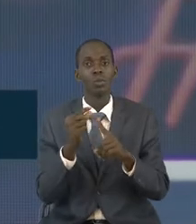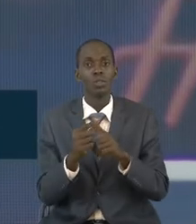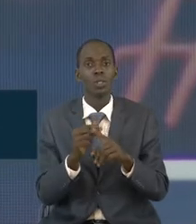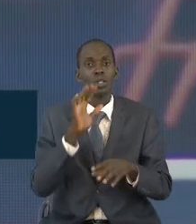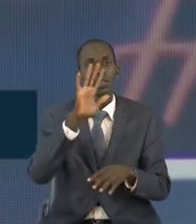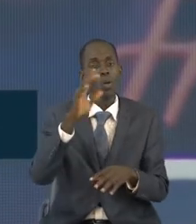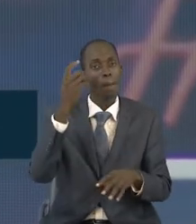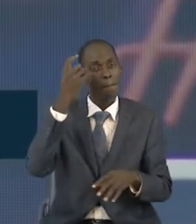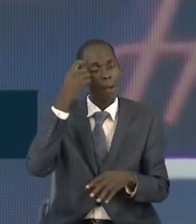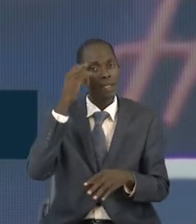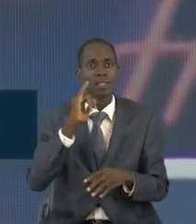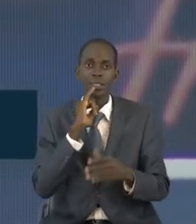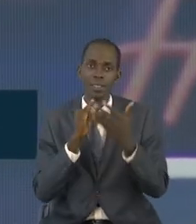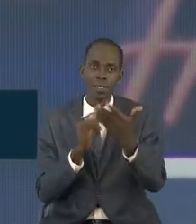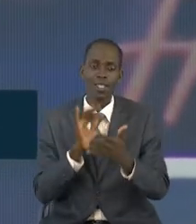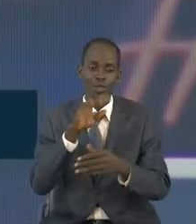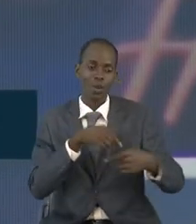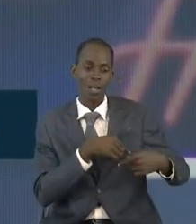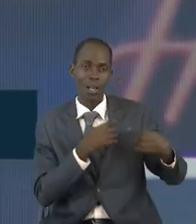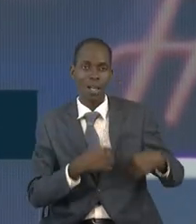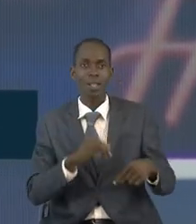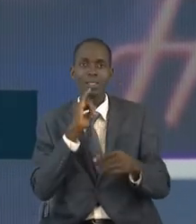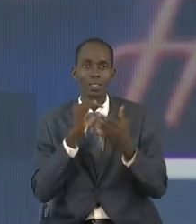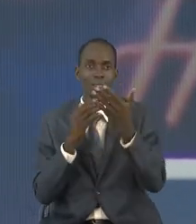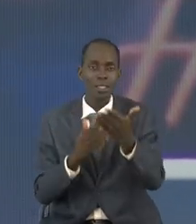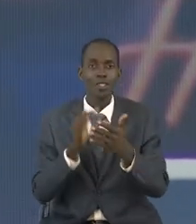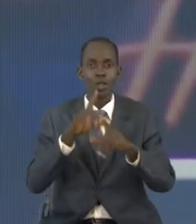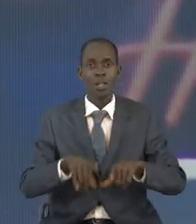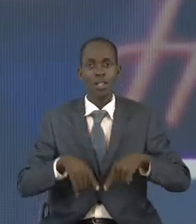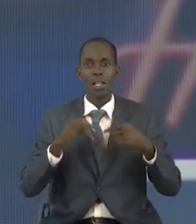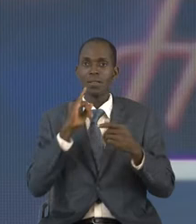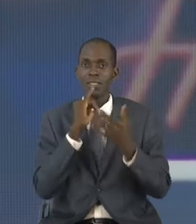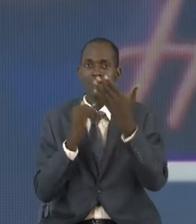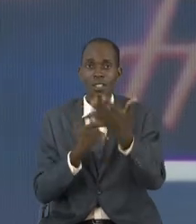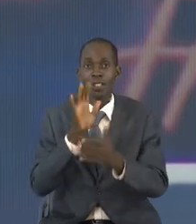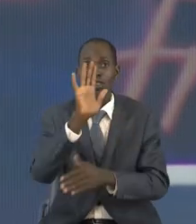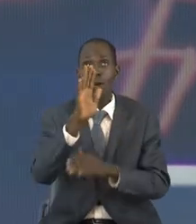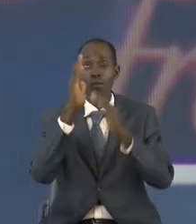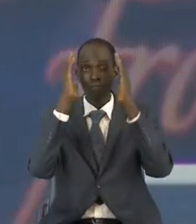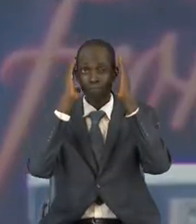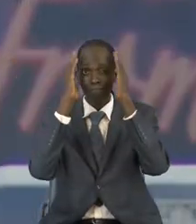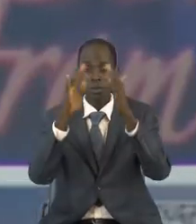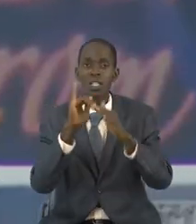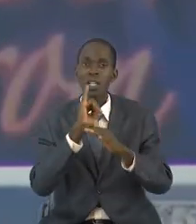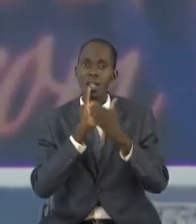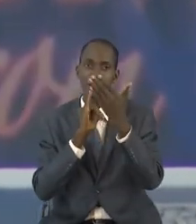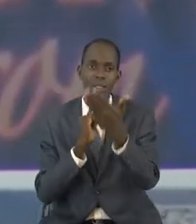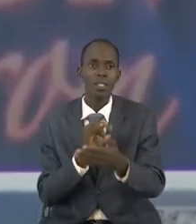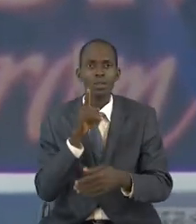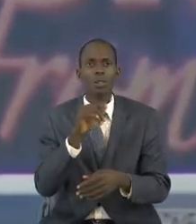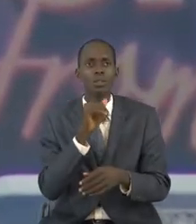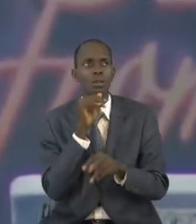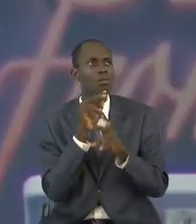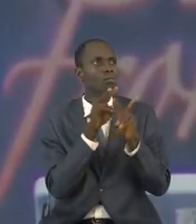there, your heart is there, your life is there, your attention is there. You're not looking here